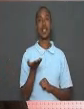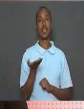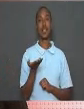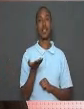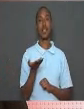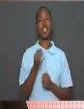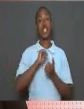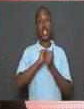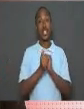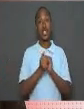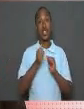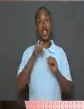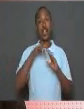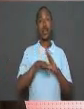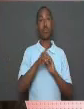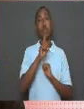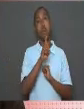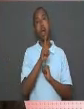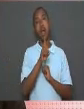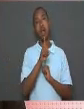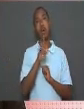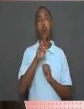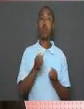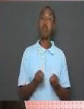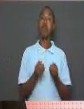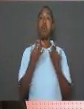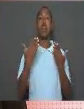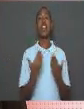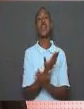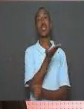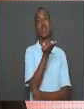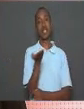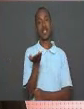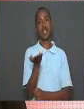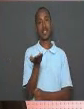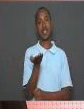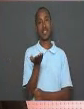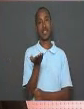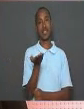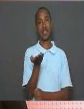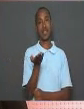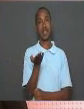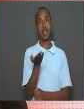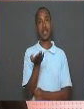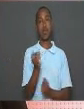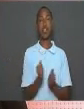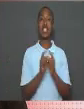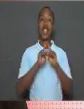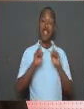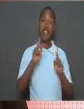is changed into one or more new substances with